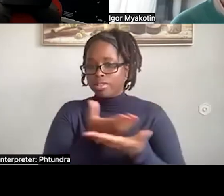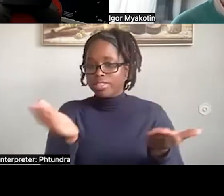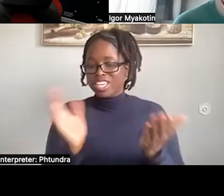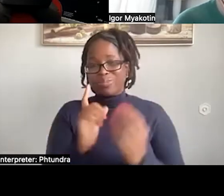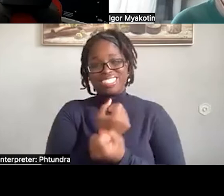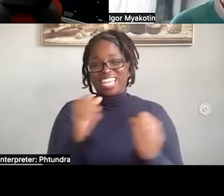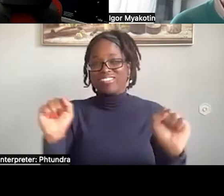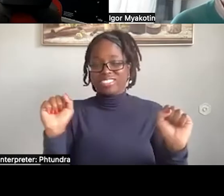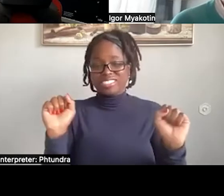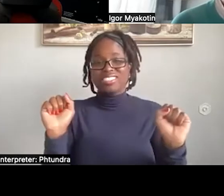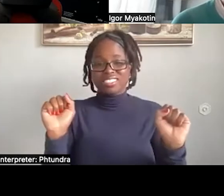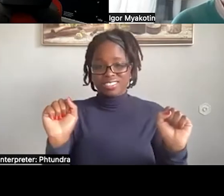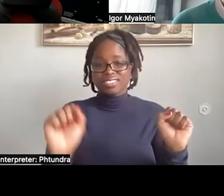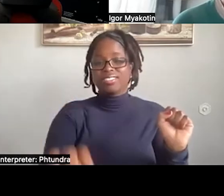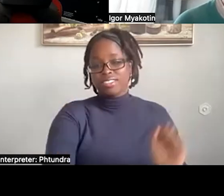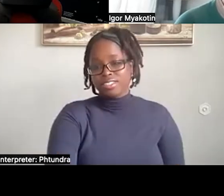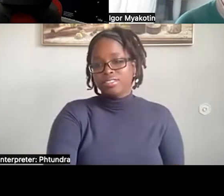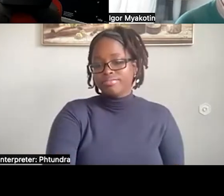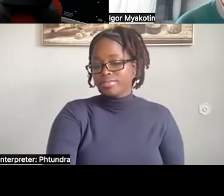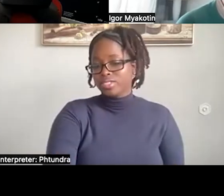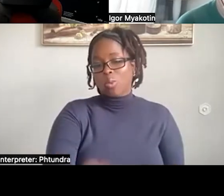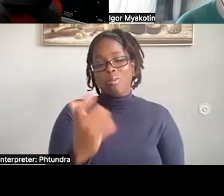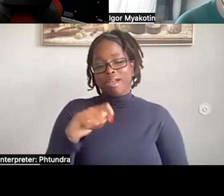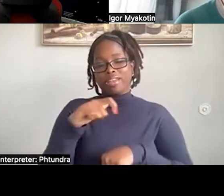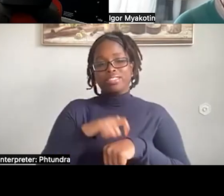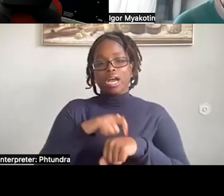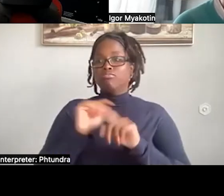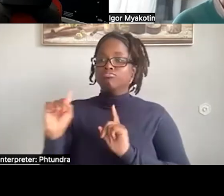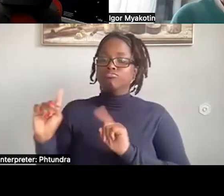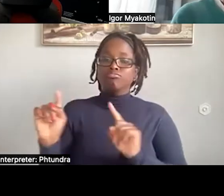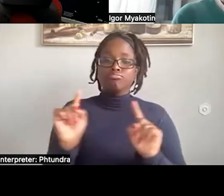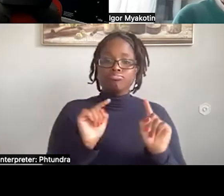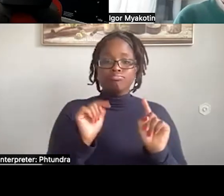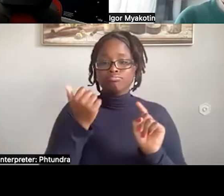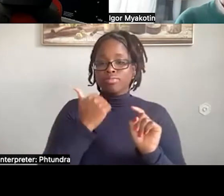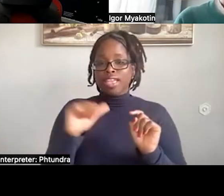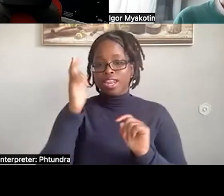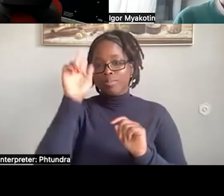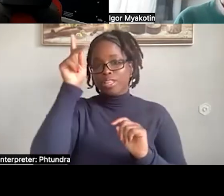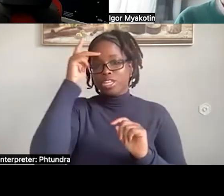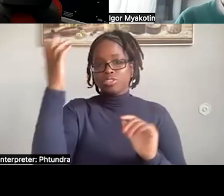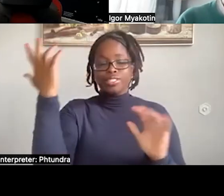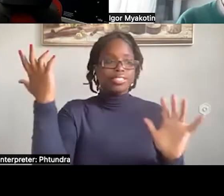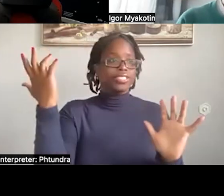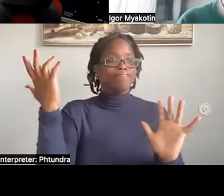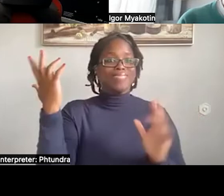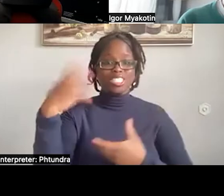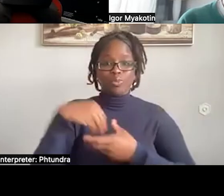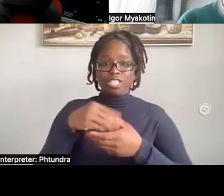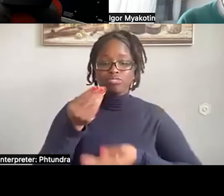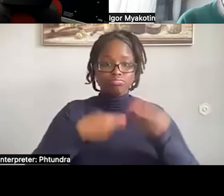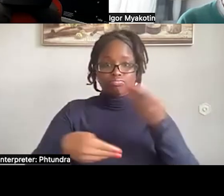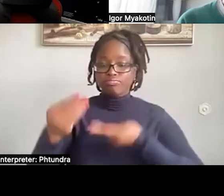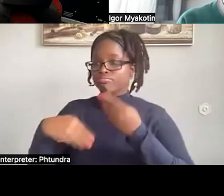of her. So anytime when we were going on any politically charged actions, I was talking